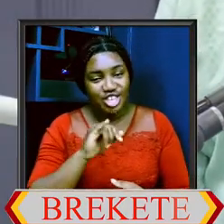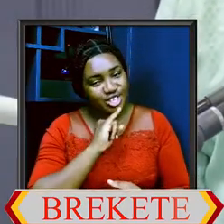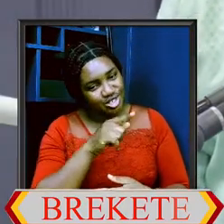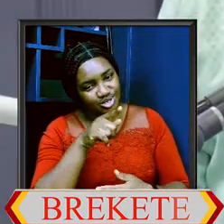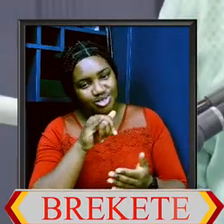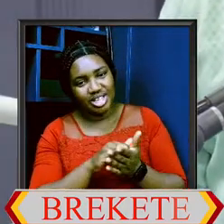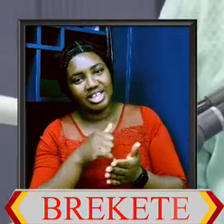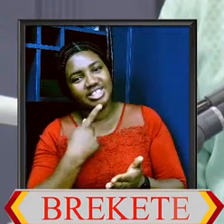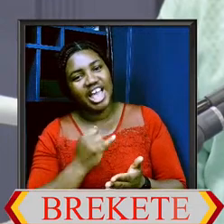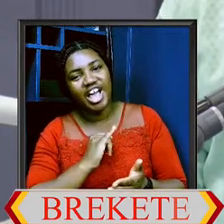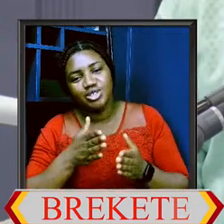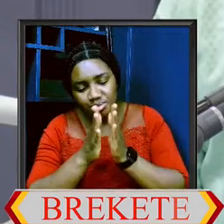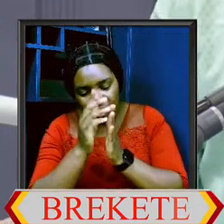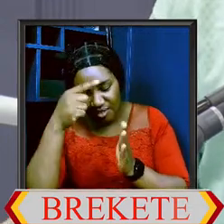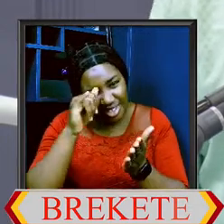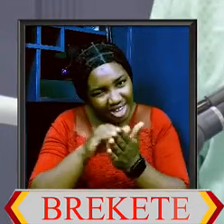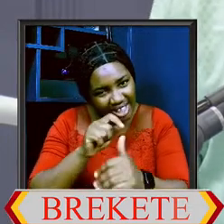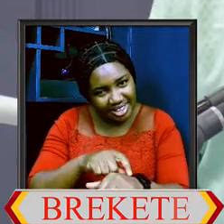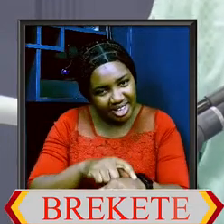that